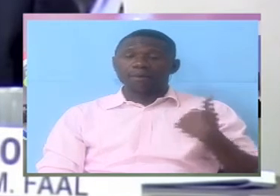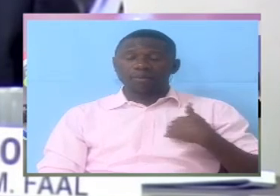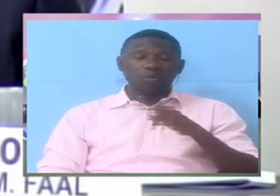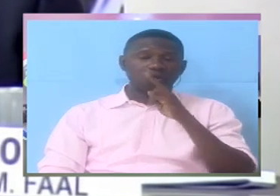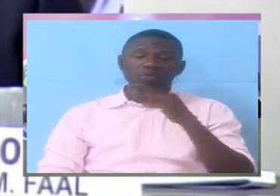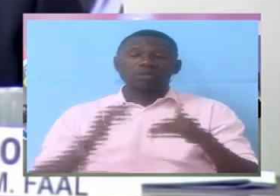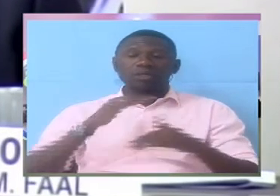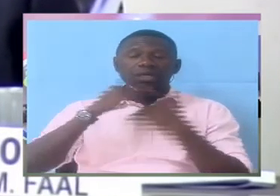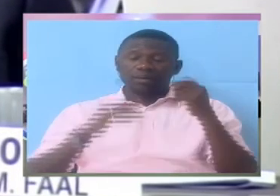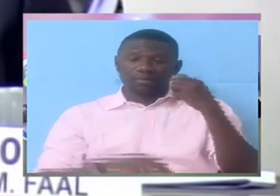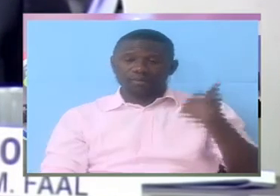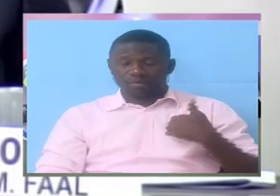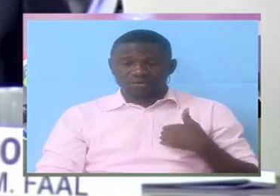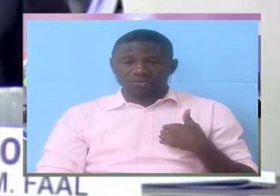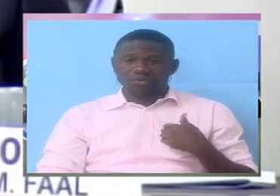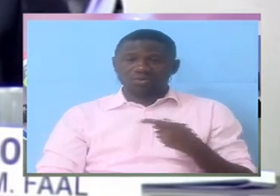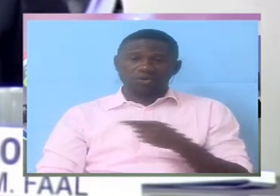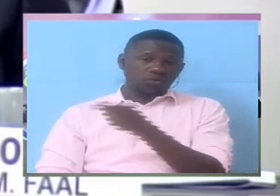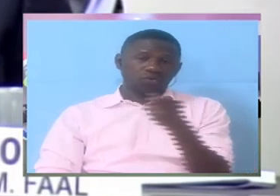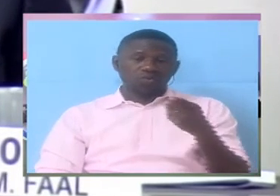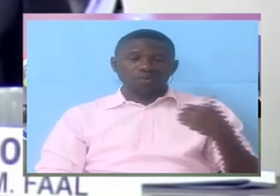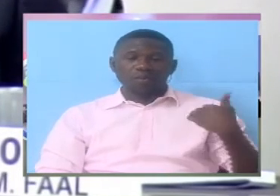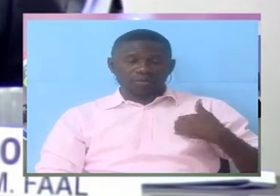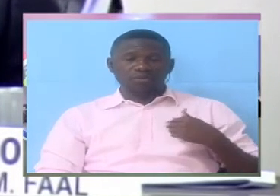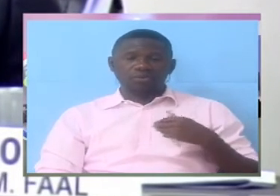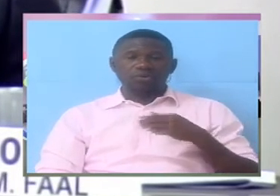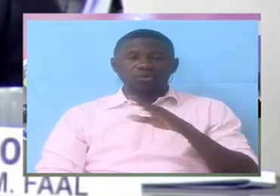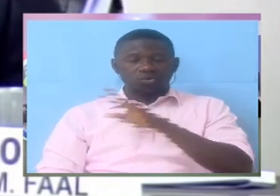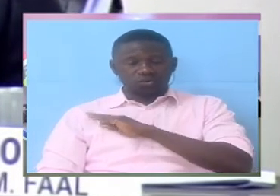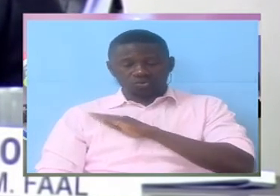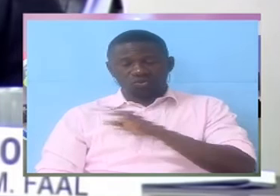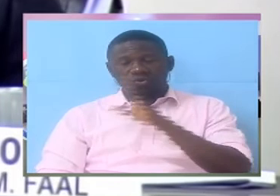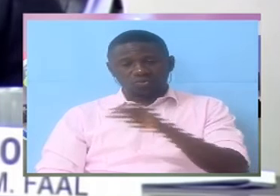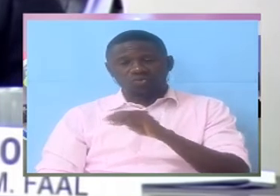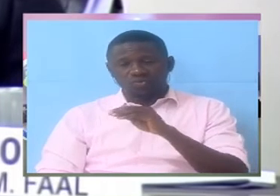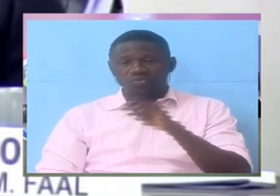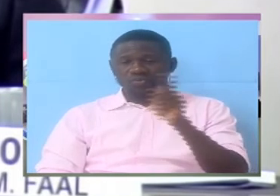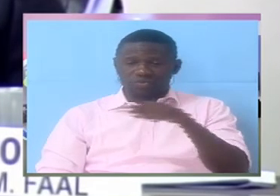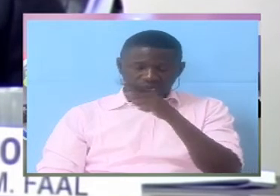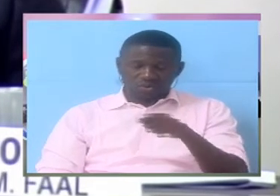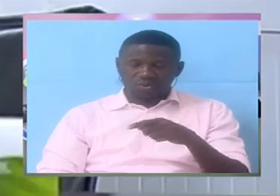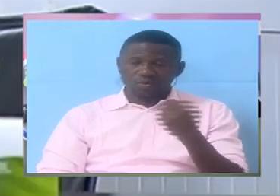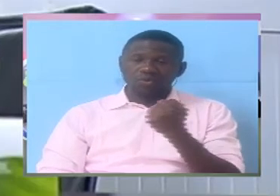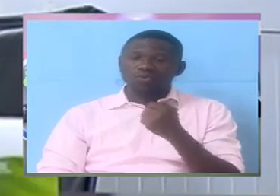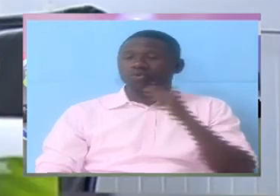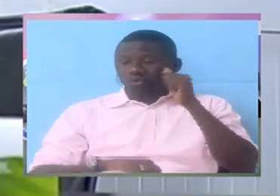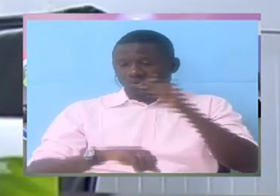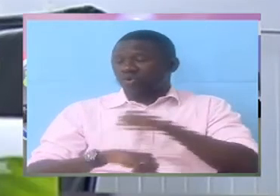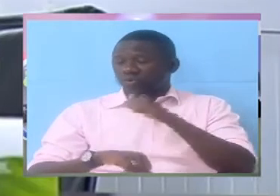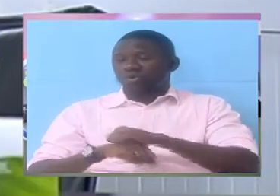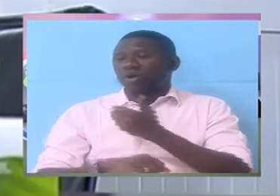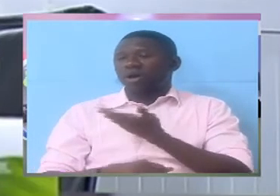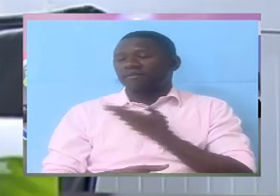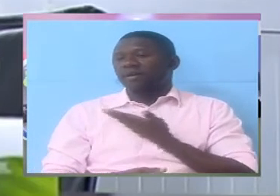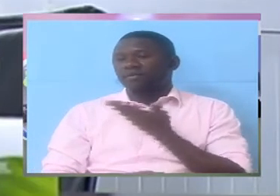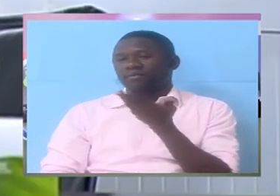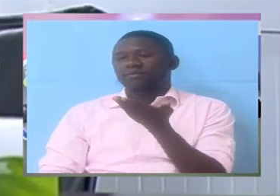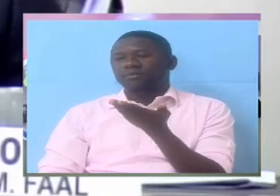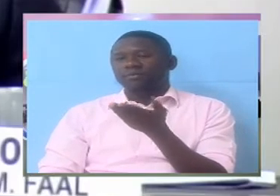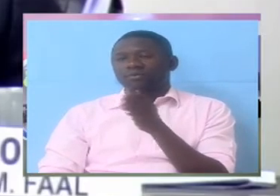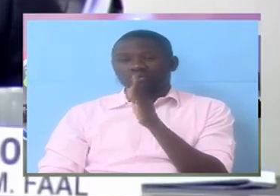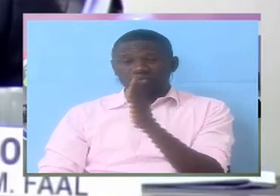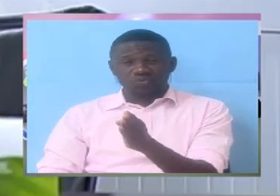bufar lalede. You guys also did wrong, you guys are torturers. Adolfana ye ku ke mialon ko amanya manyang ale lipa almu lipar lalede.